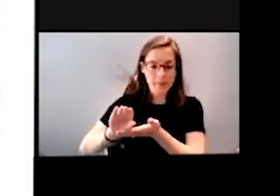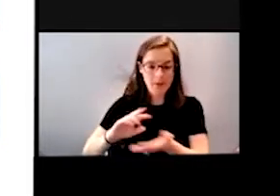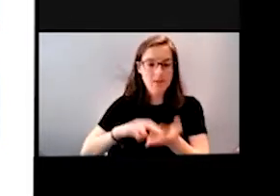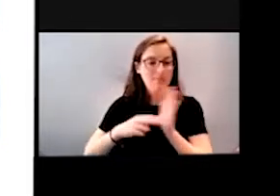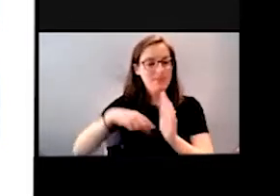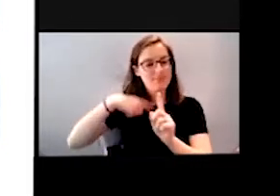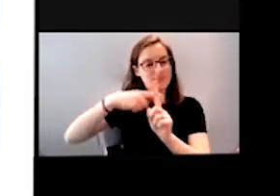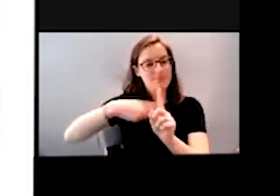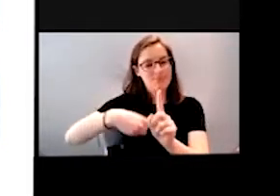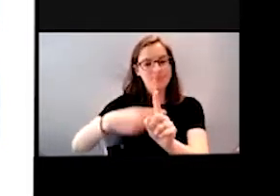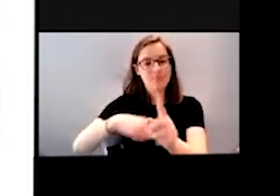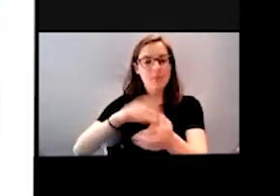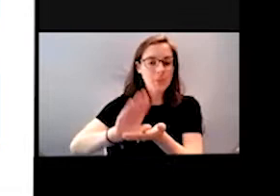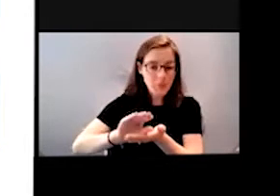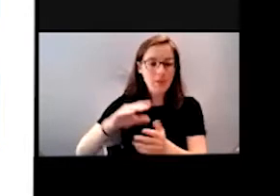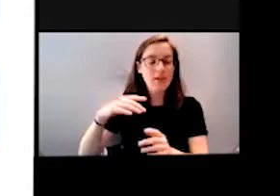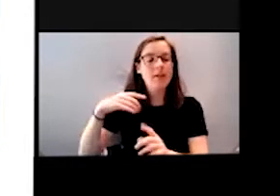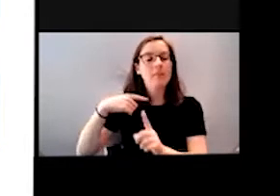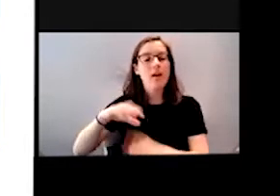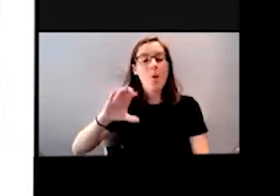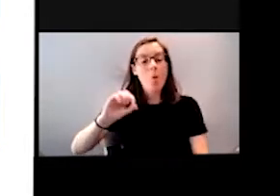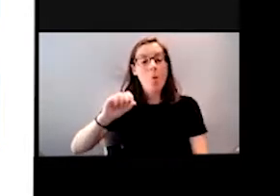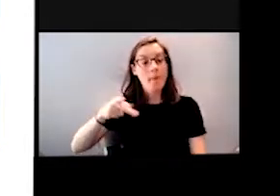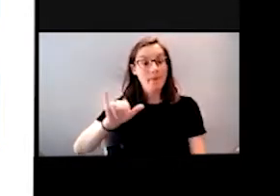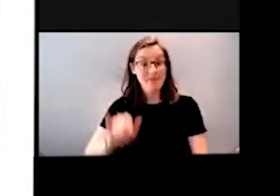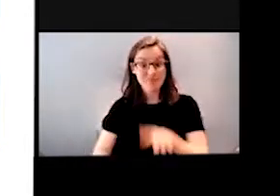to pay for services.